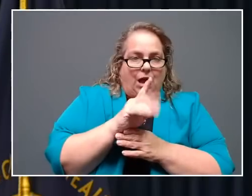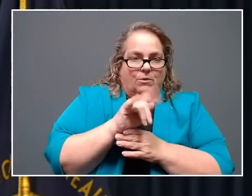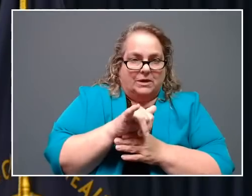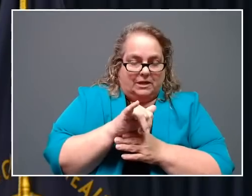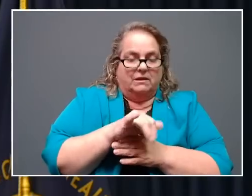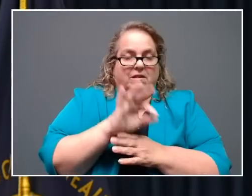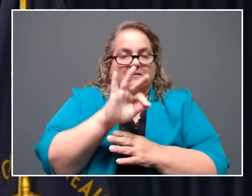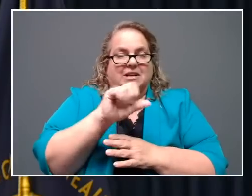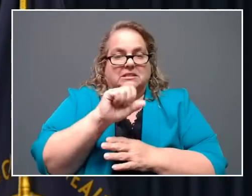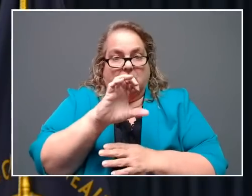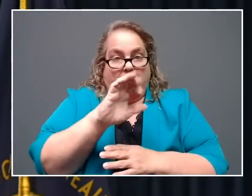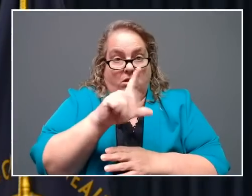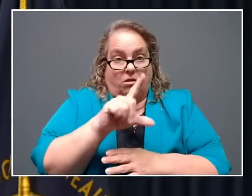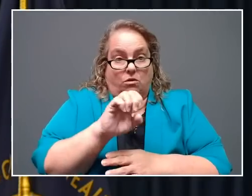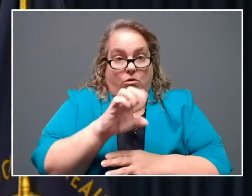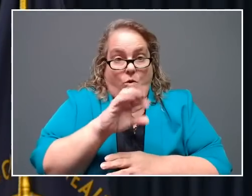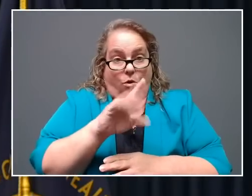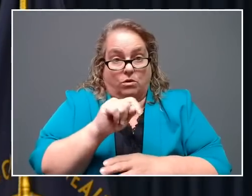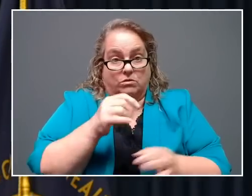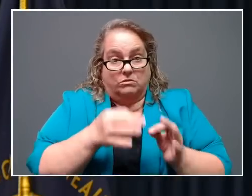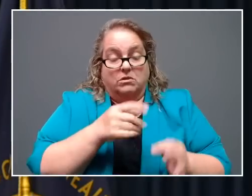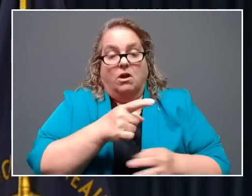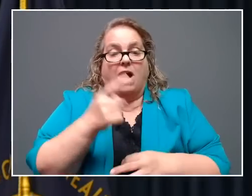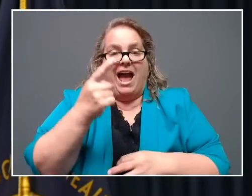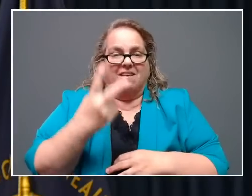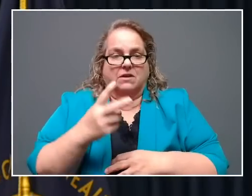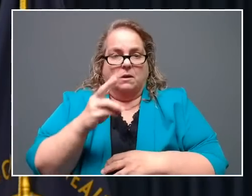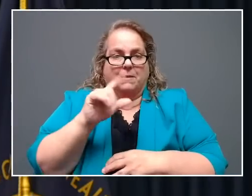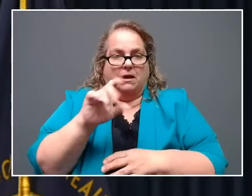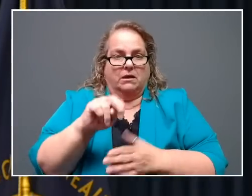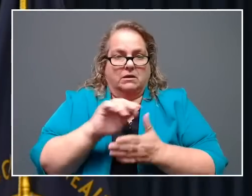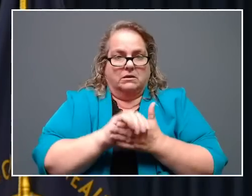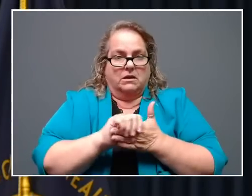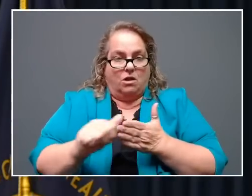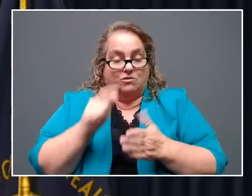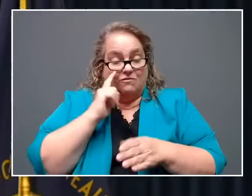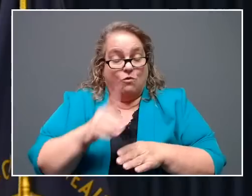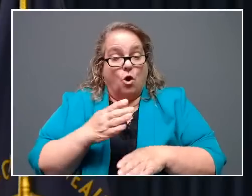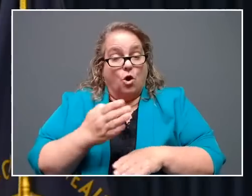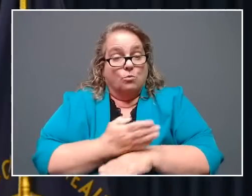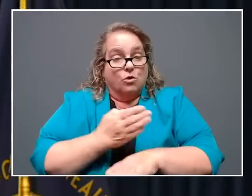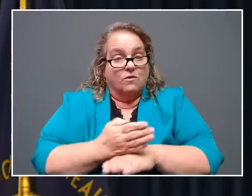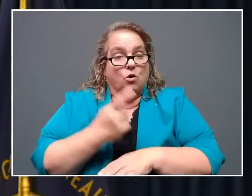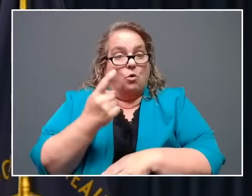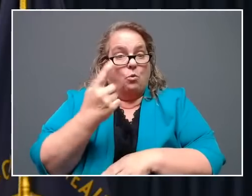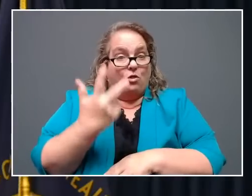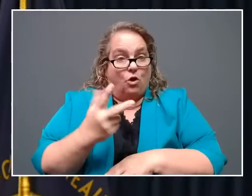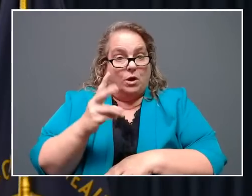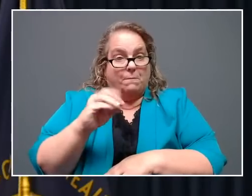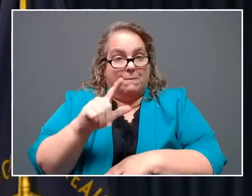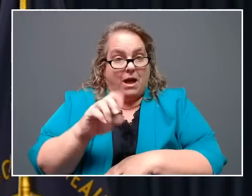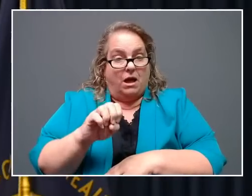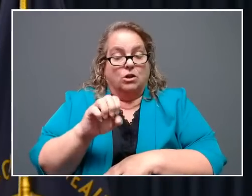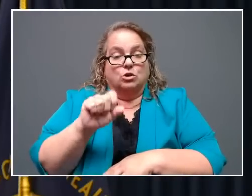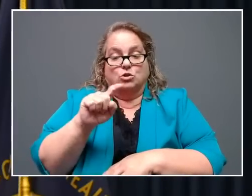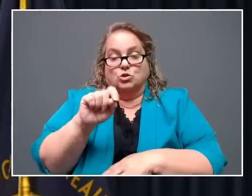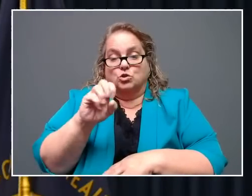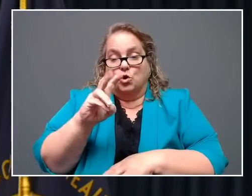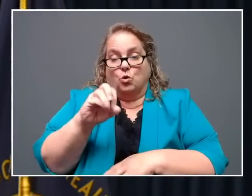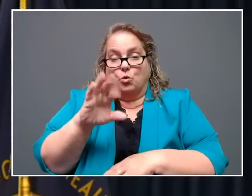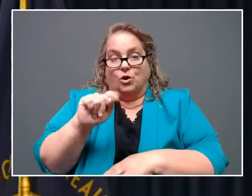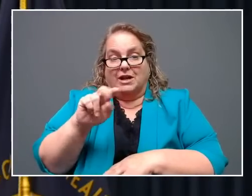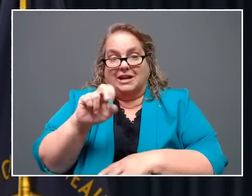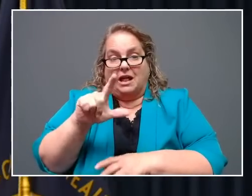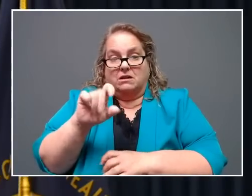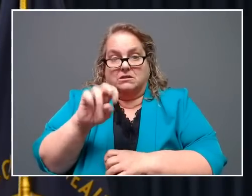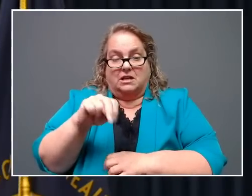County. It's being awarded $500,000 for improvements to about 1/3 of a mile at Stuart Nelson Park Road in Paducah. When it's completed,